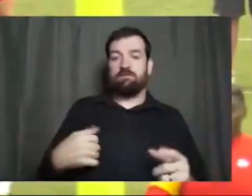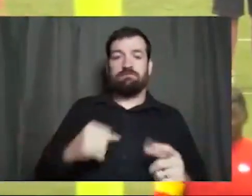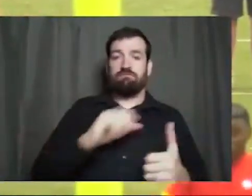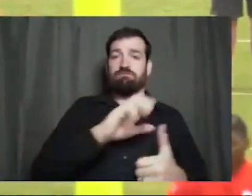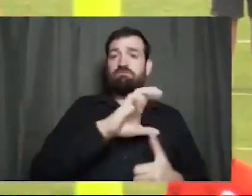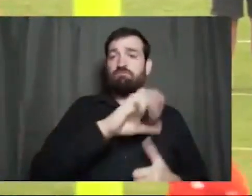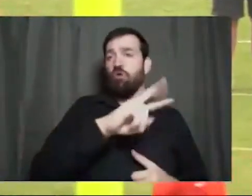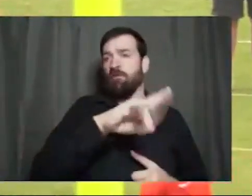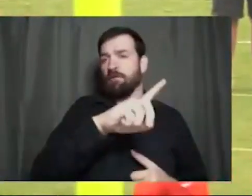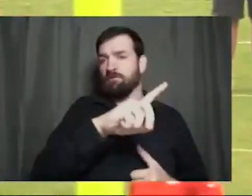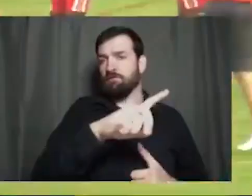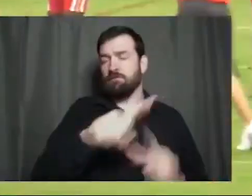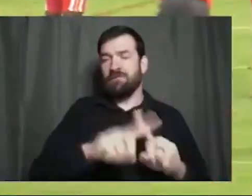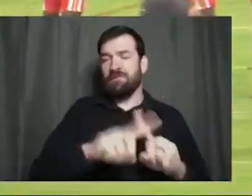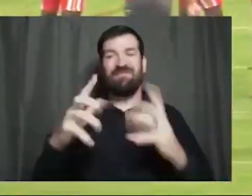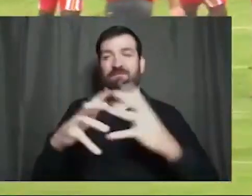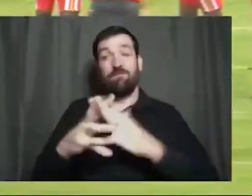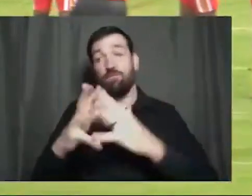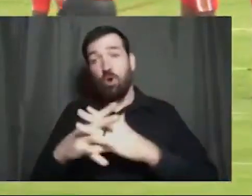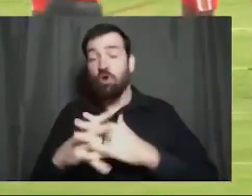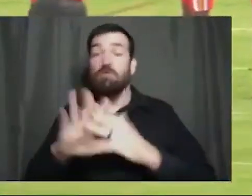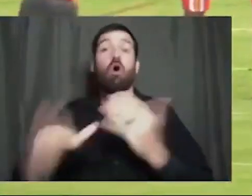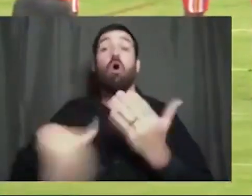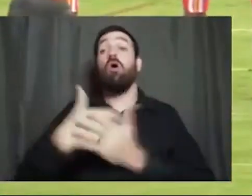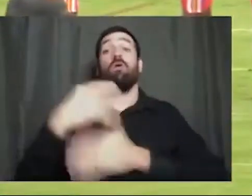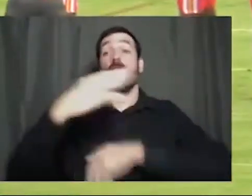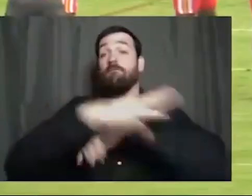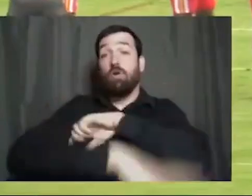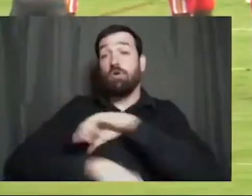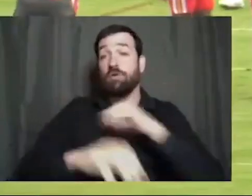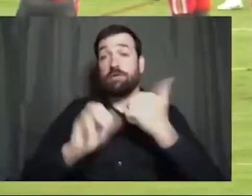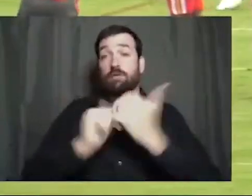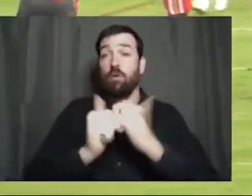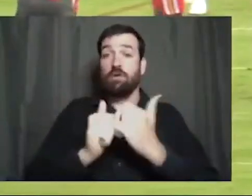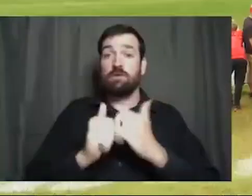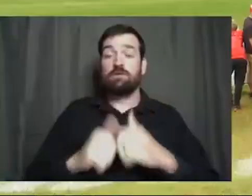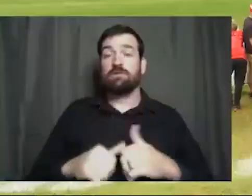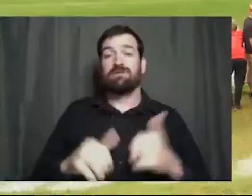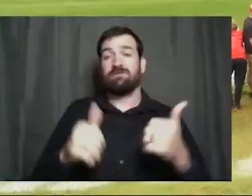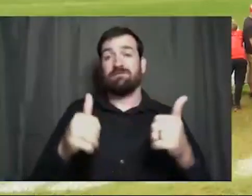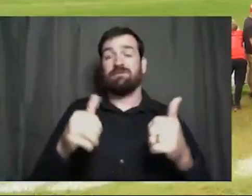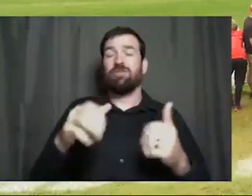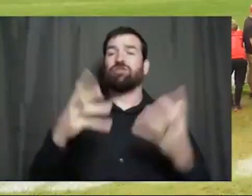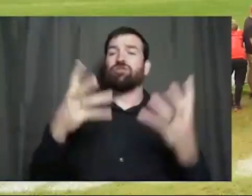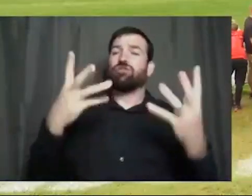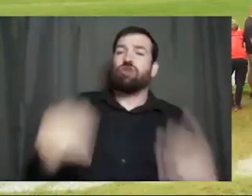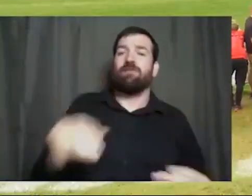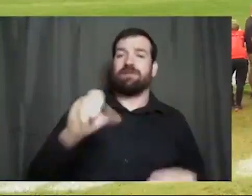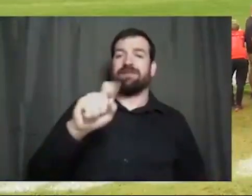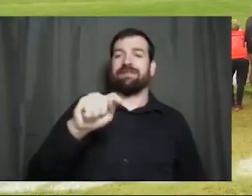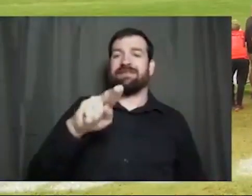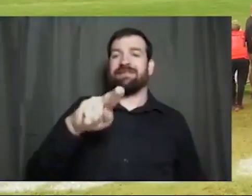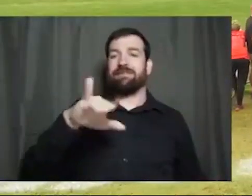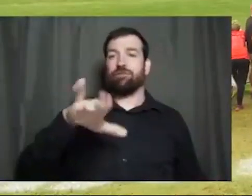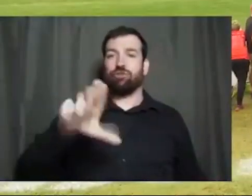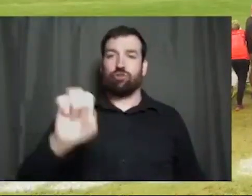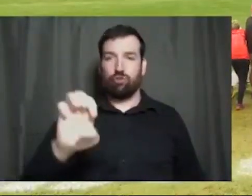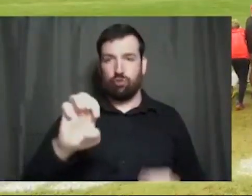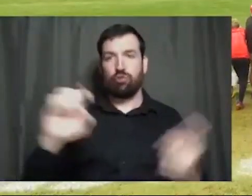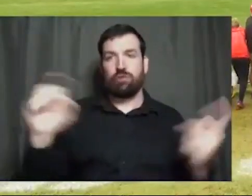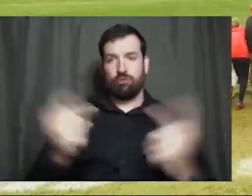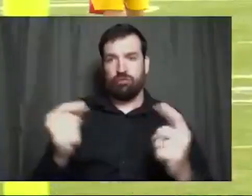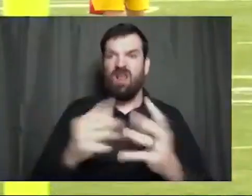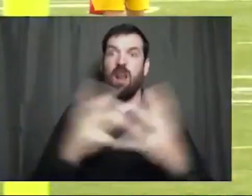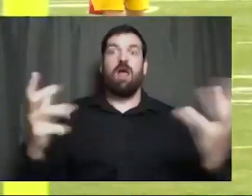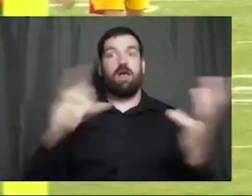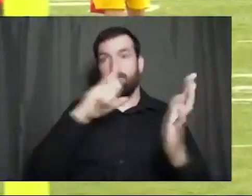all fall sports start. Soft tissue injuries is a big one. So the NFL has put a heavy focus in research. They just awarded a